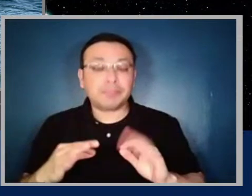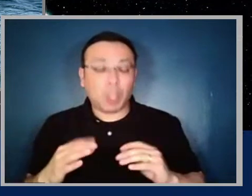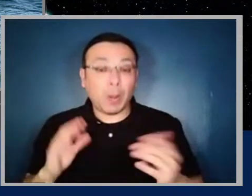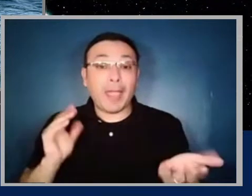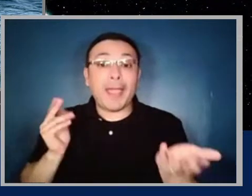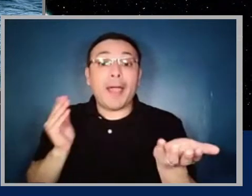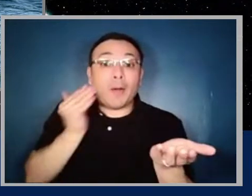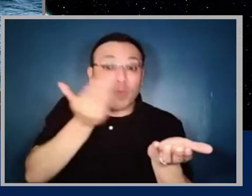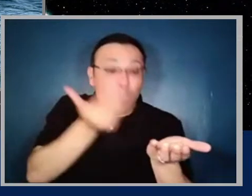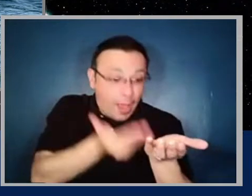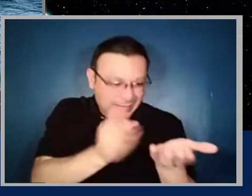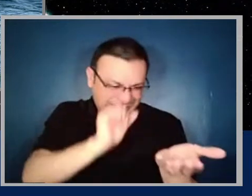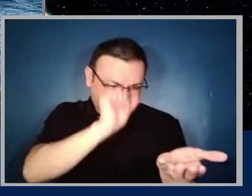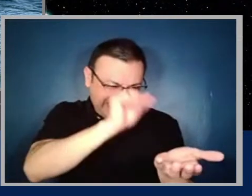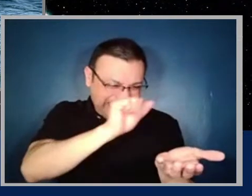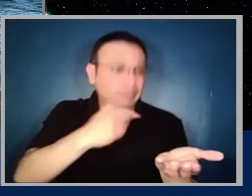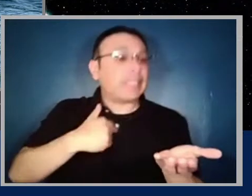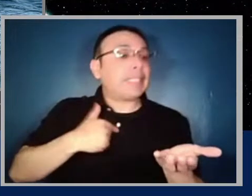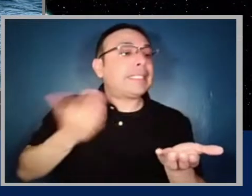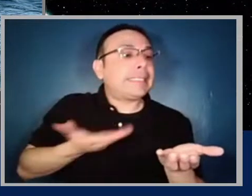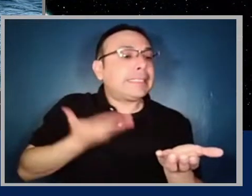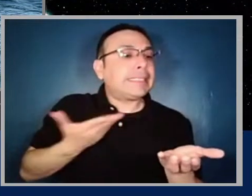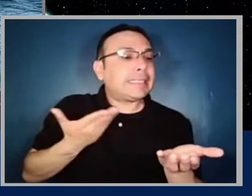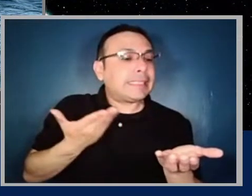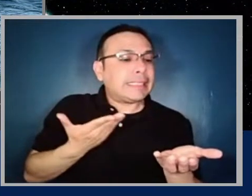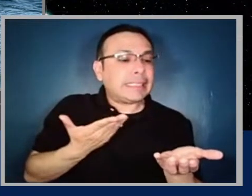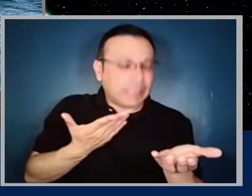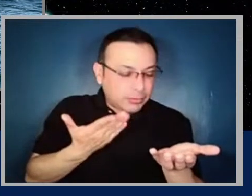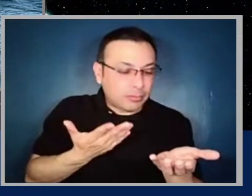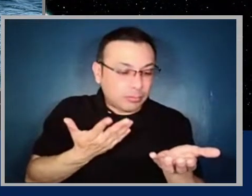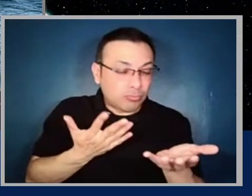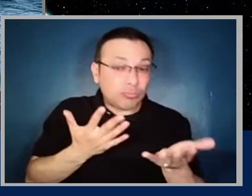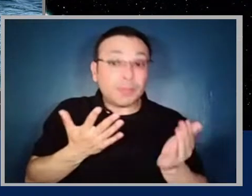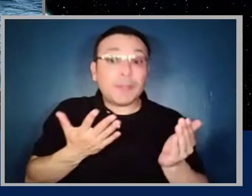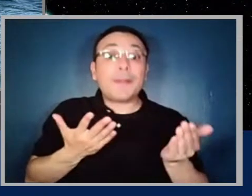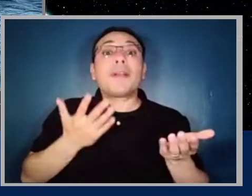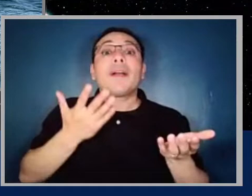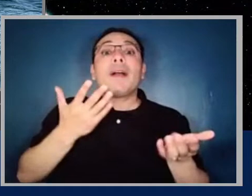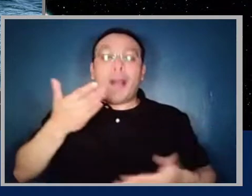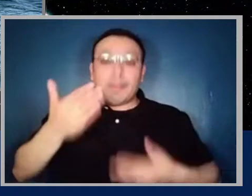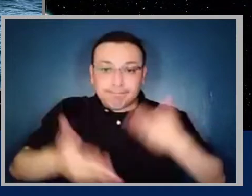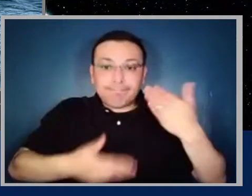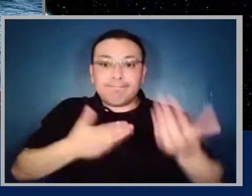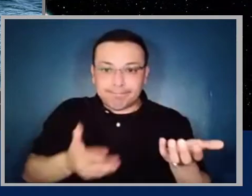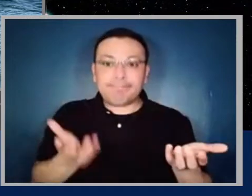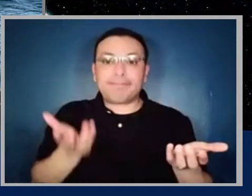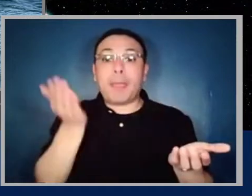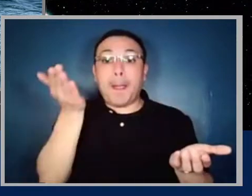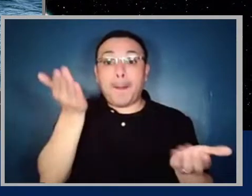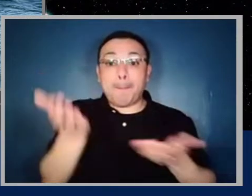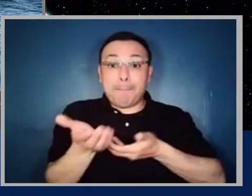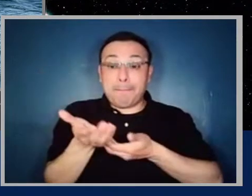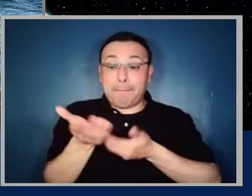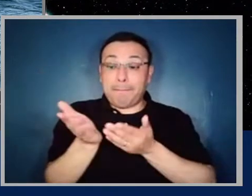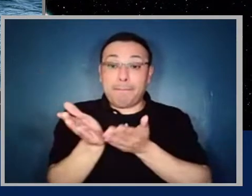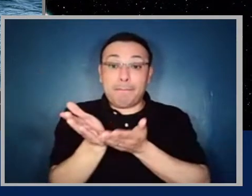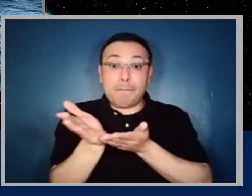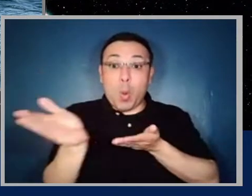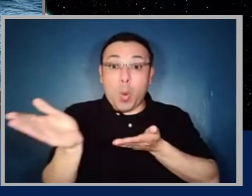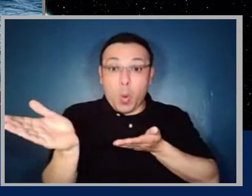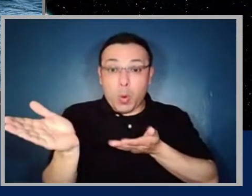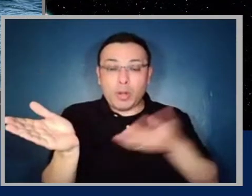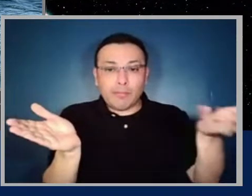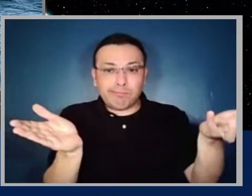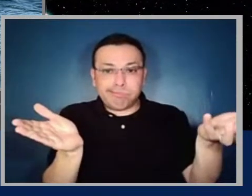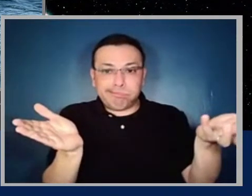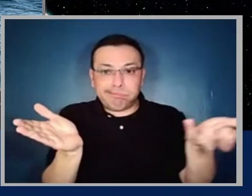to start hearing some noises, and that's when we start bringing our capsule back to the recovery vessel for lifting. And in an ideal